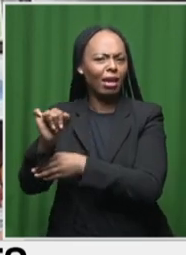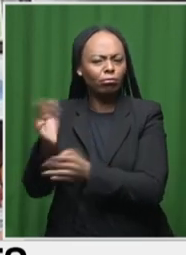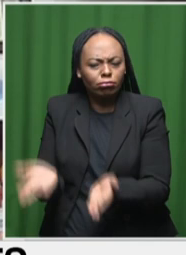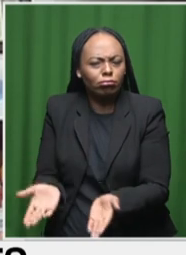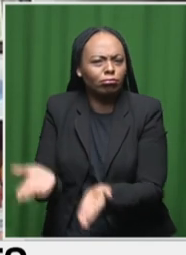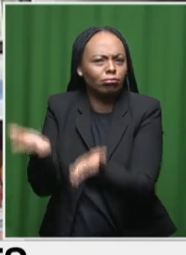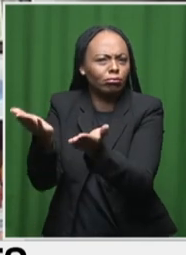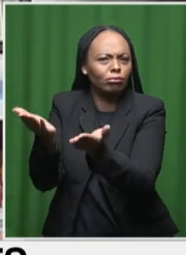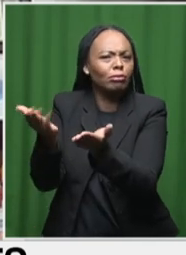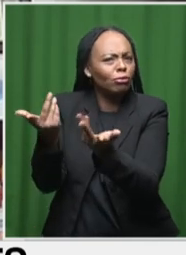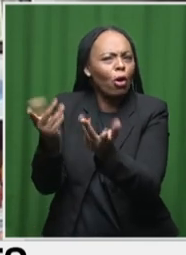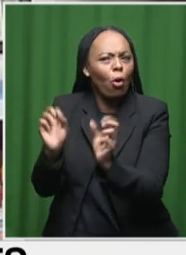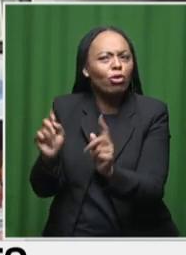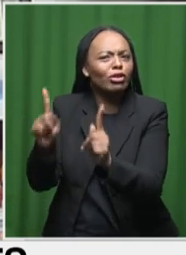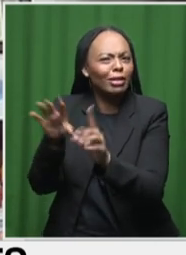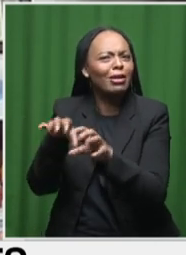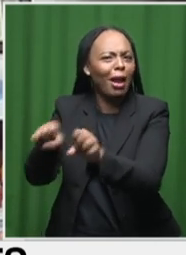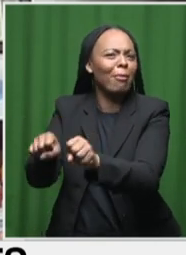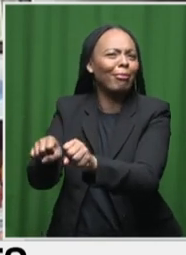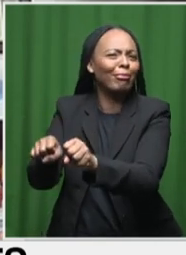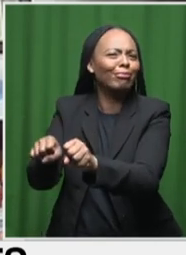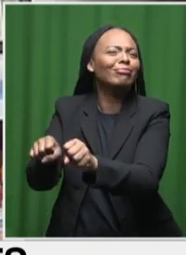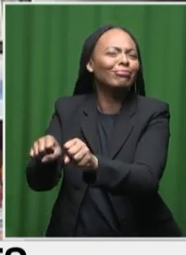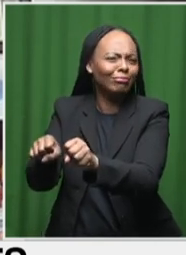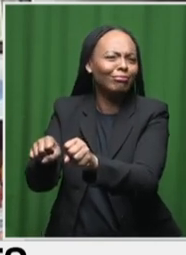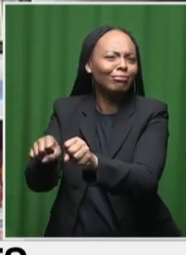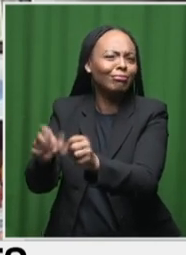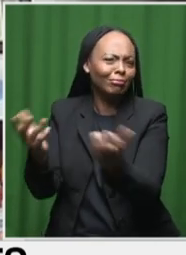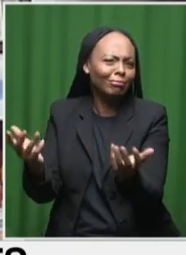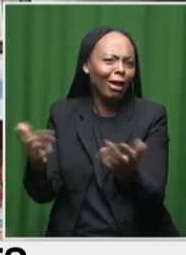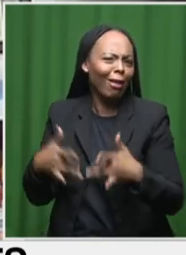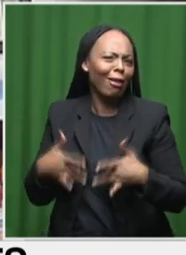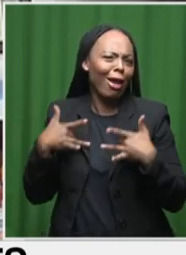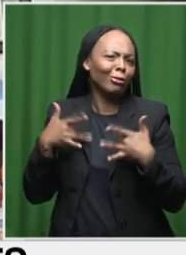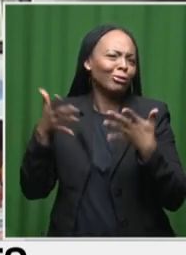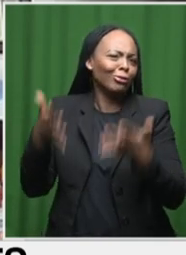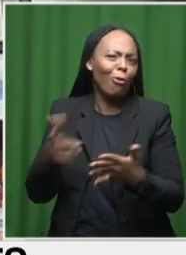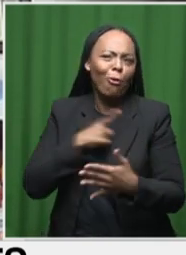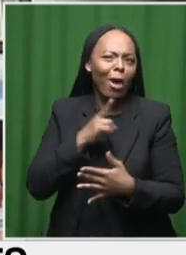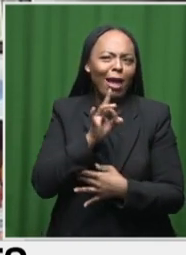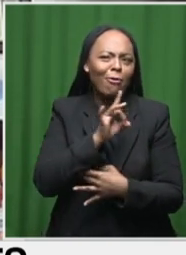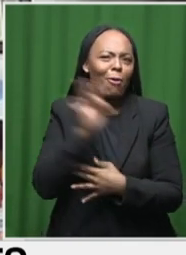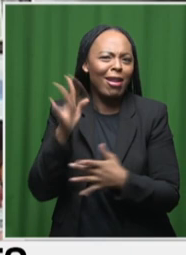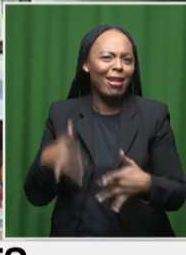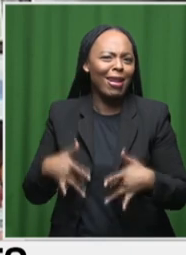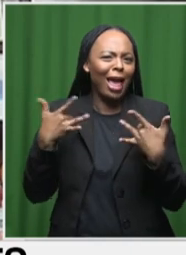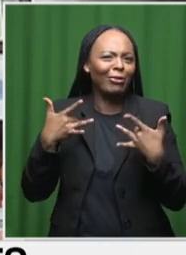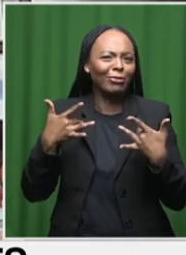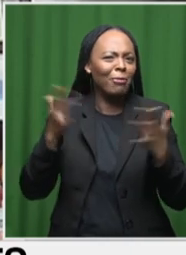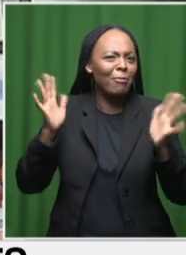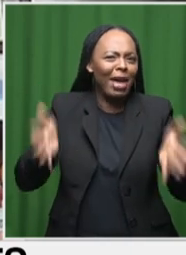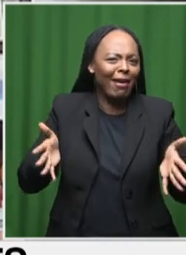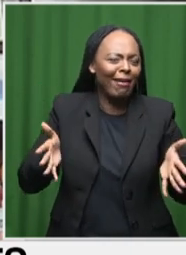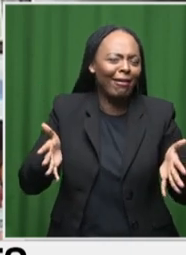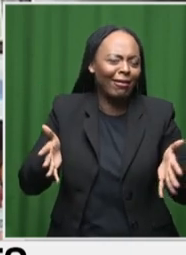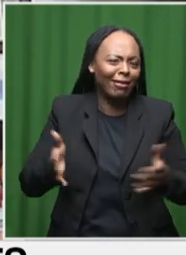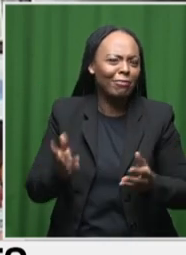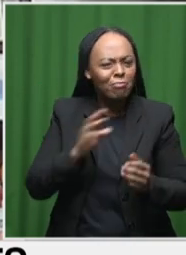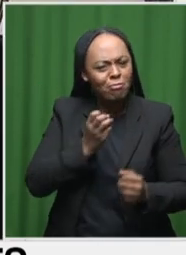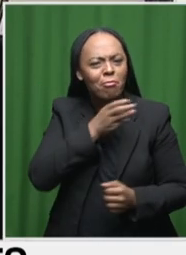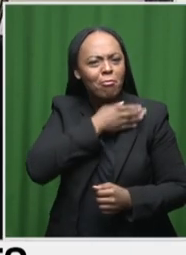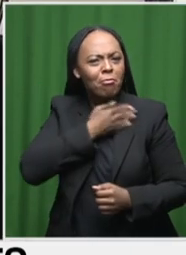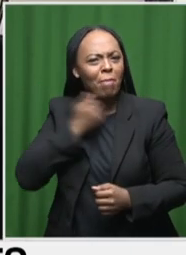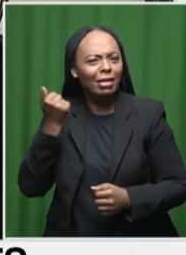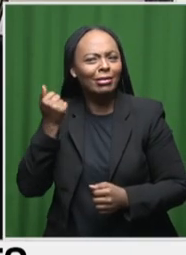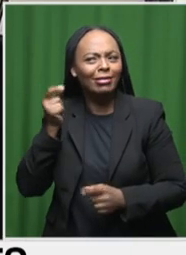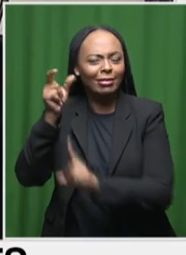opportunity party. You should go and take those opportunities in life. We only have one life to lead. So best of luck to Gwen. So you say